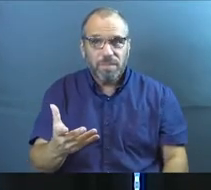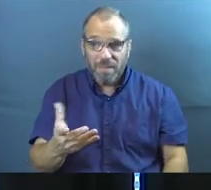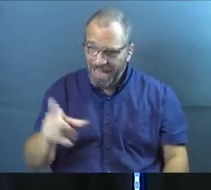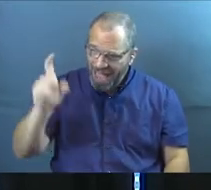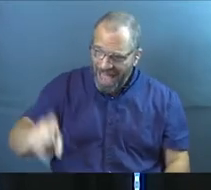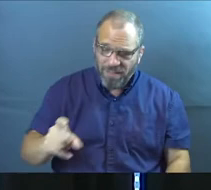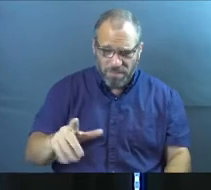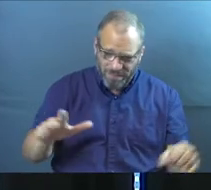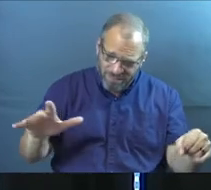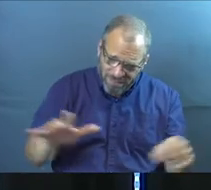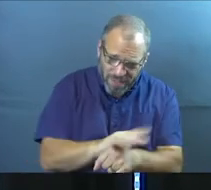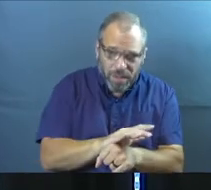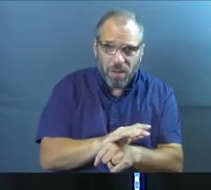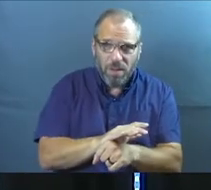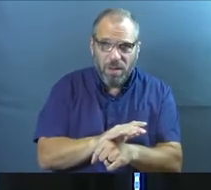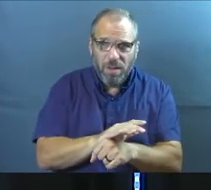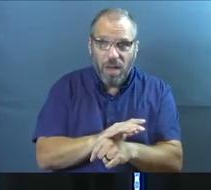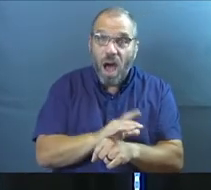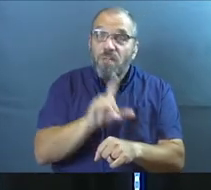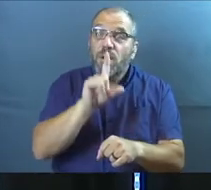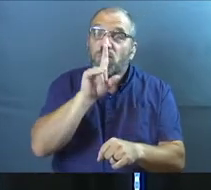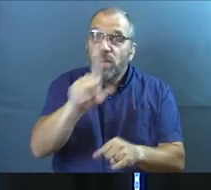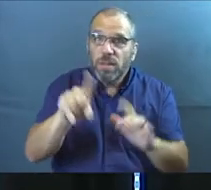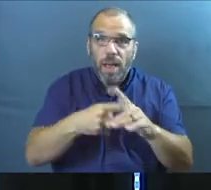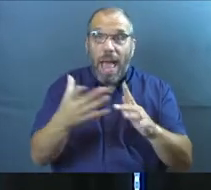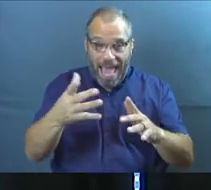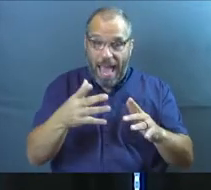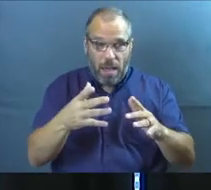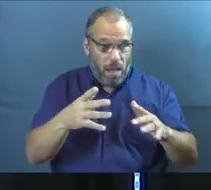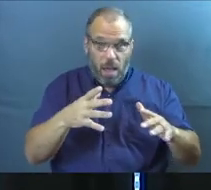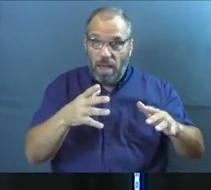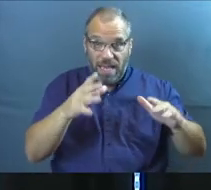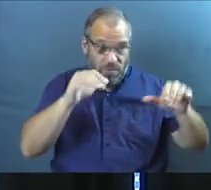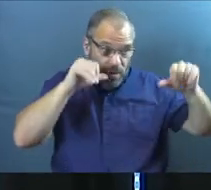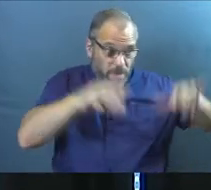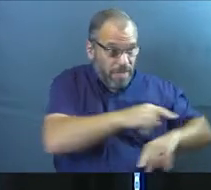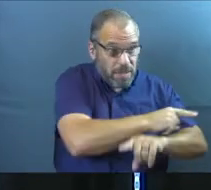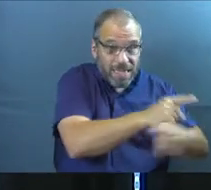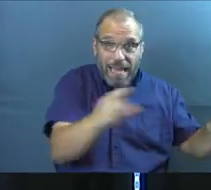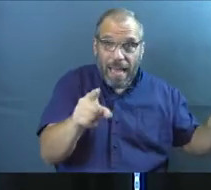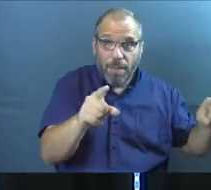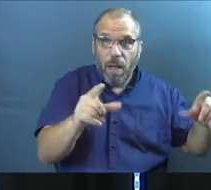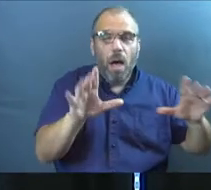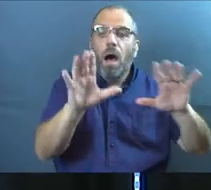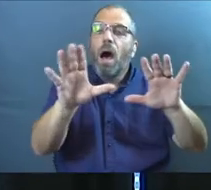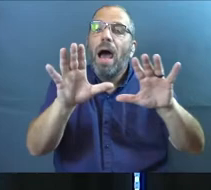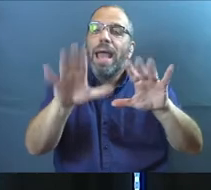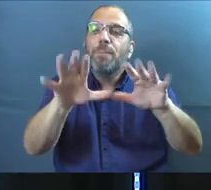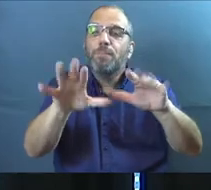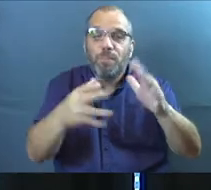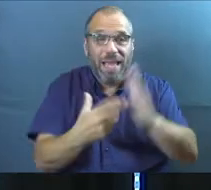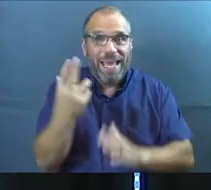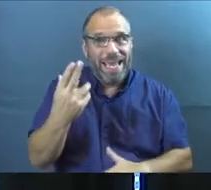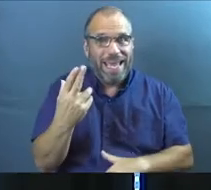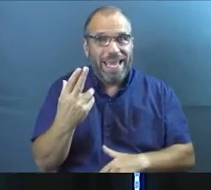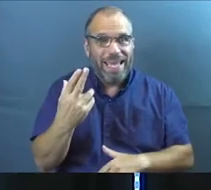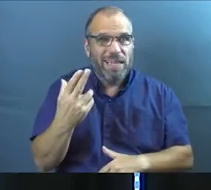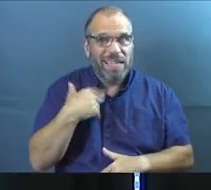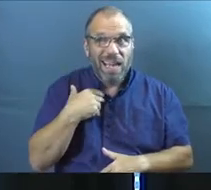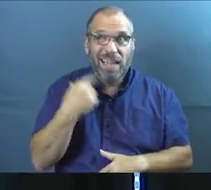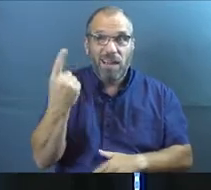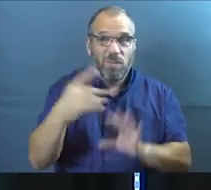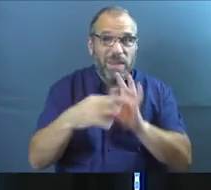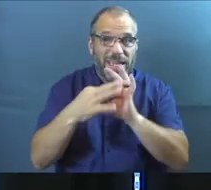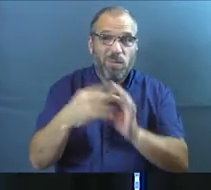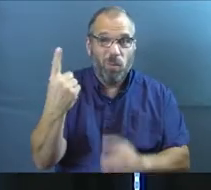You have to be filled from the actual source, if you're going to pour out on anybody else. And I'll also be honest with you, it's a one-sided